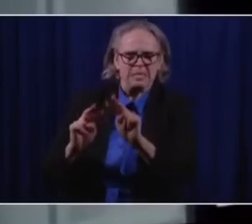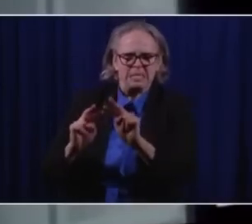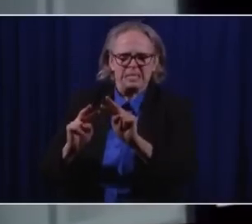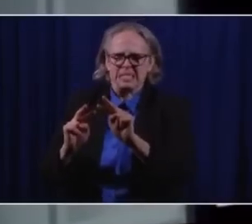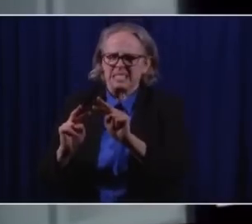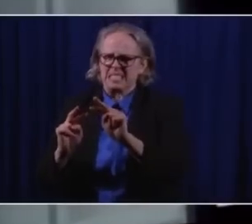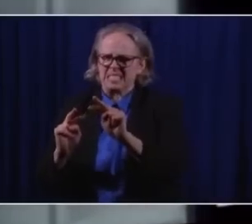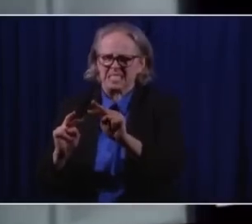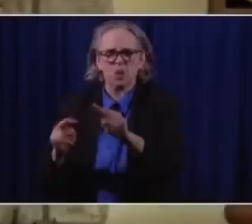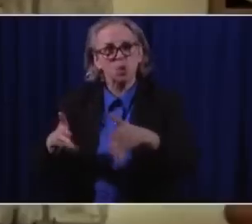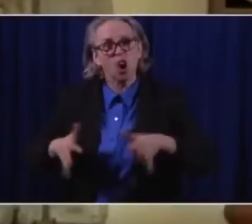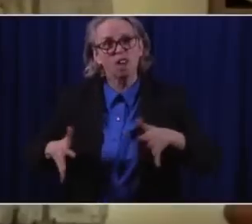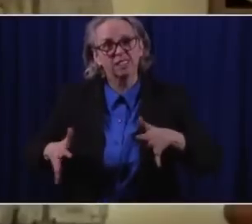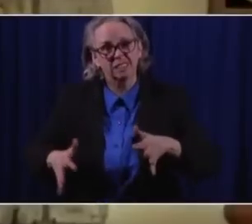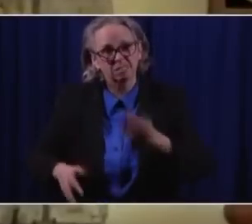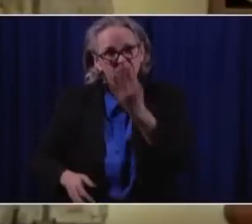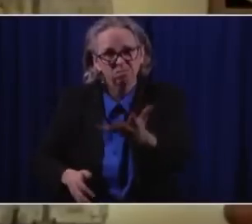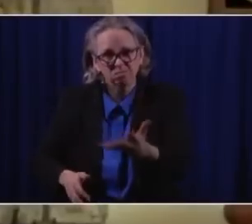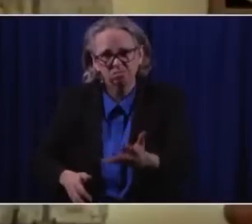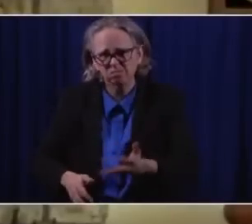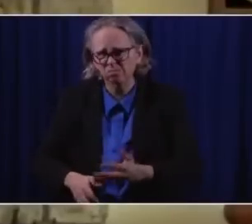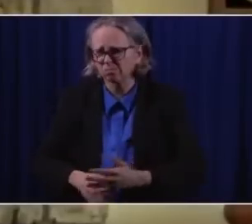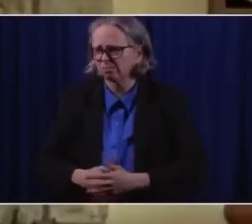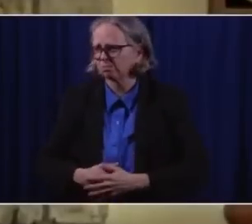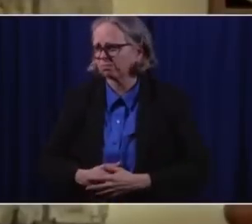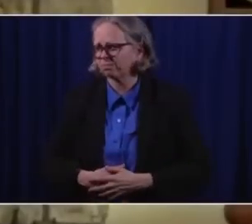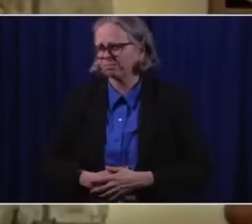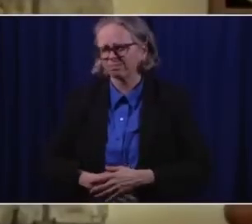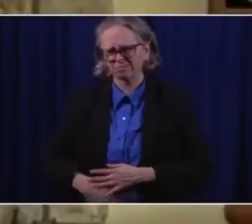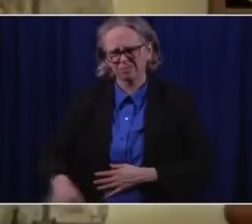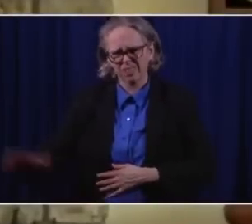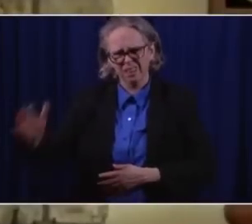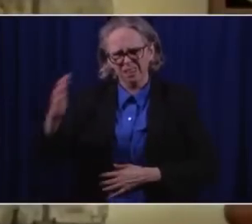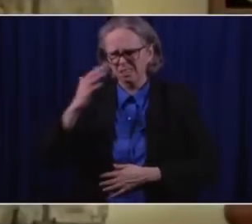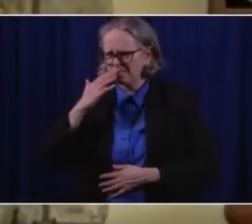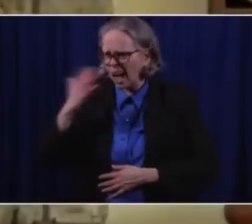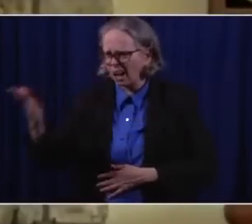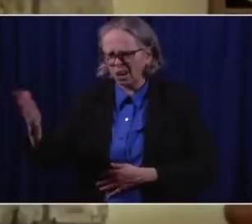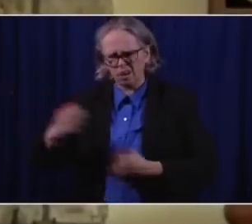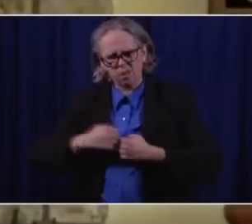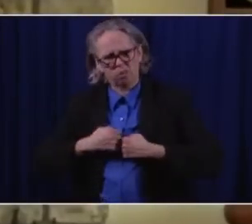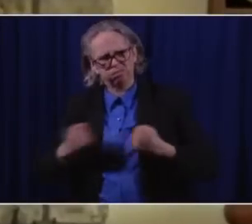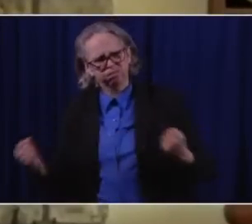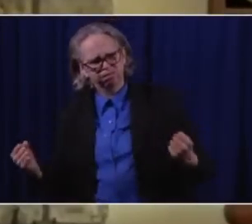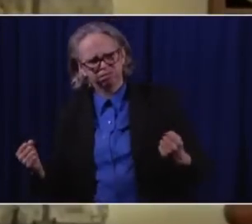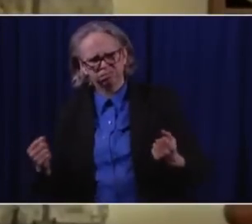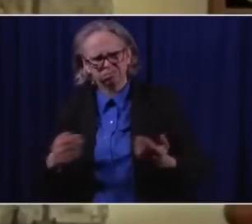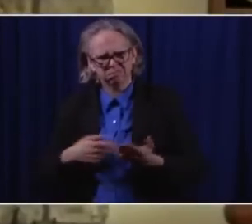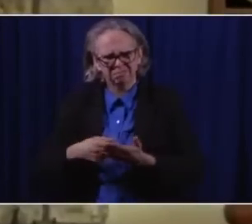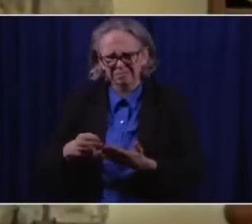anxiety. So thank you very, very much. And last question, how are you doing?